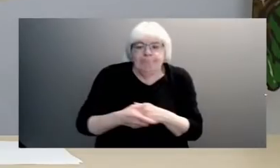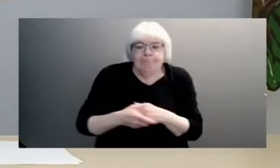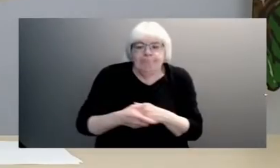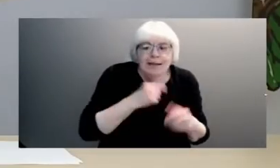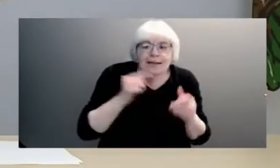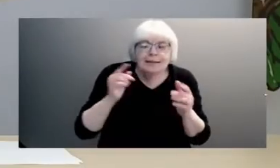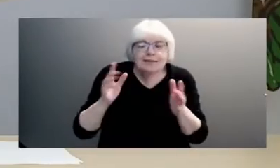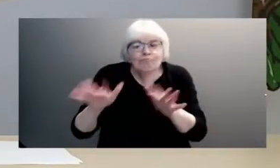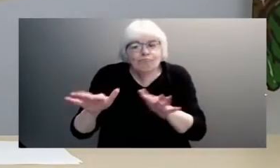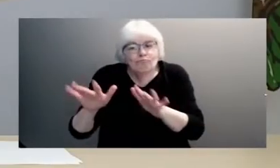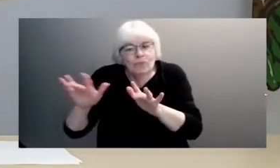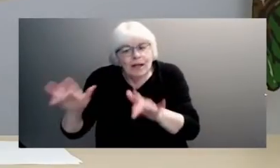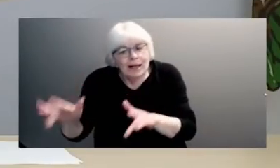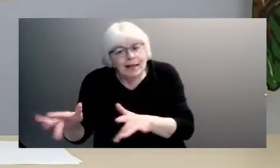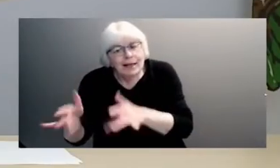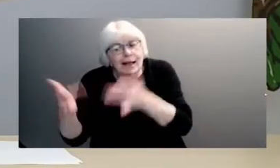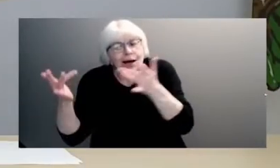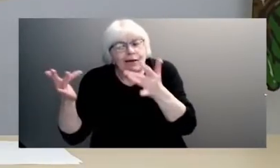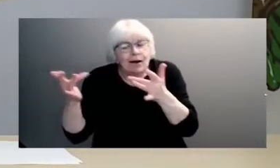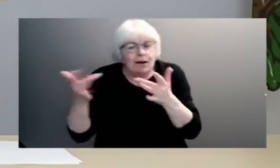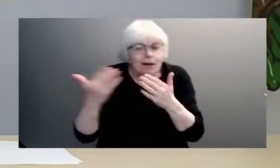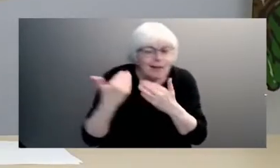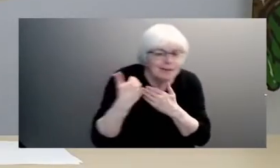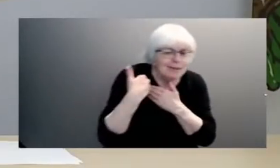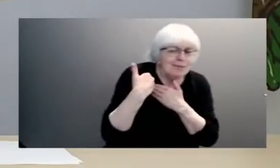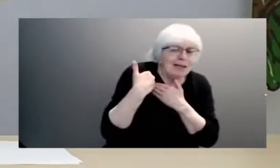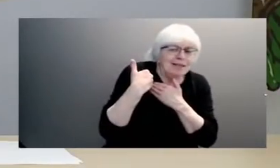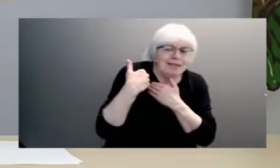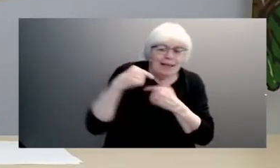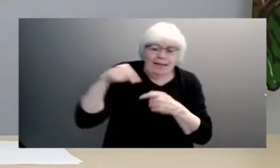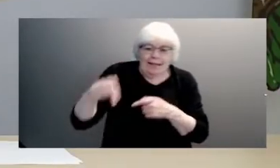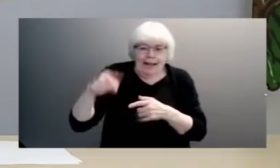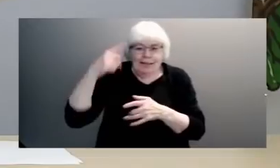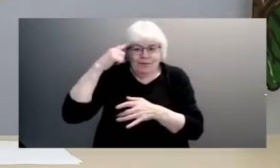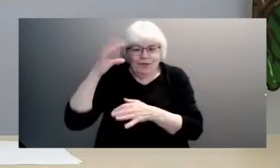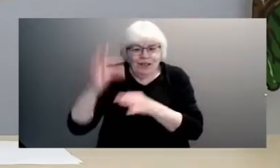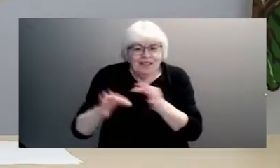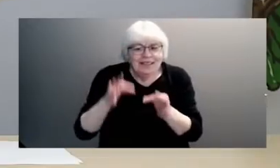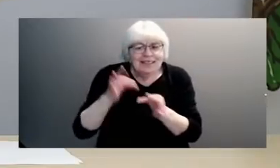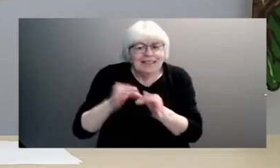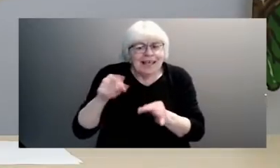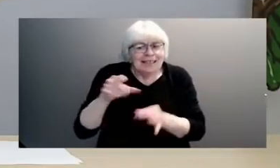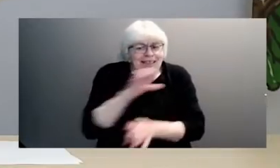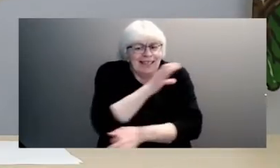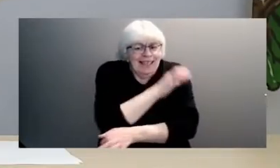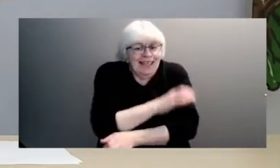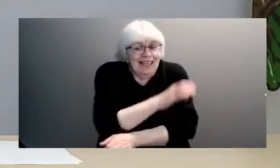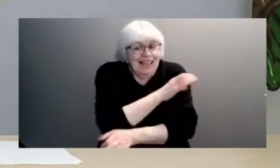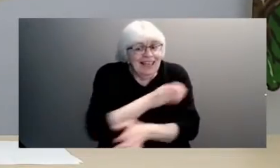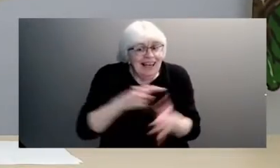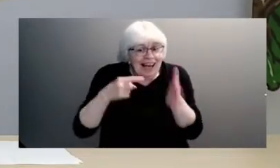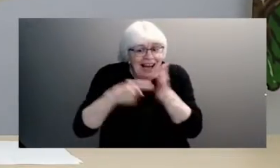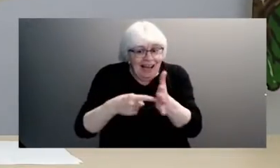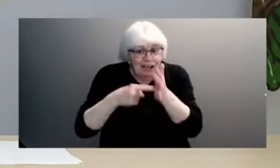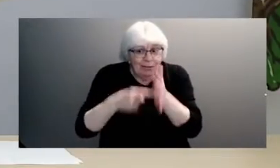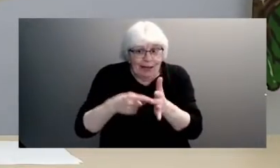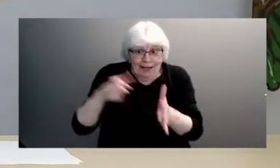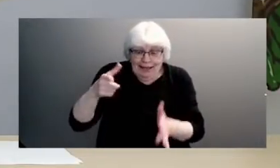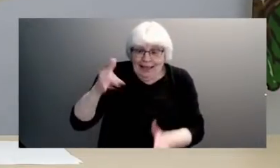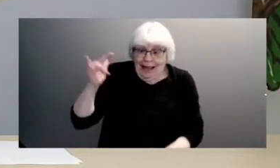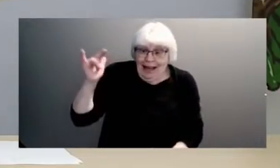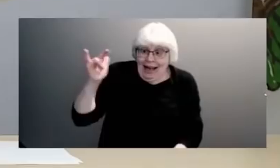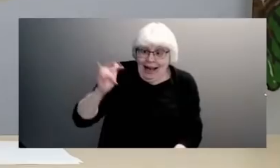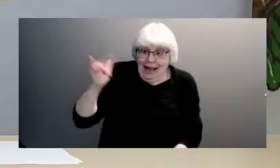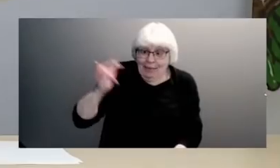from the airport, certainly looking at options, looking at a way of doing some pre-departure testing. For